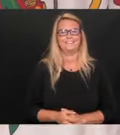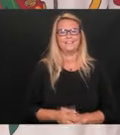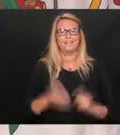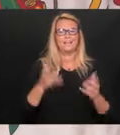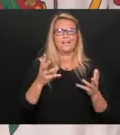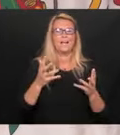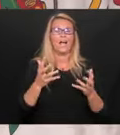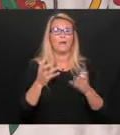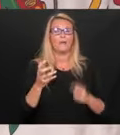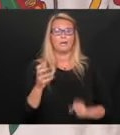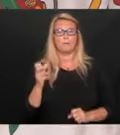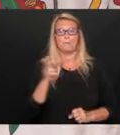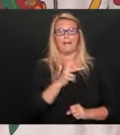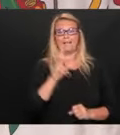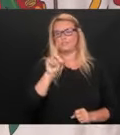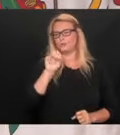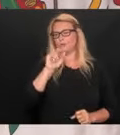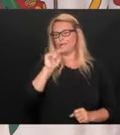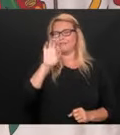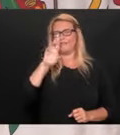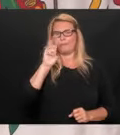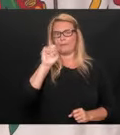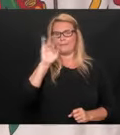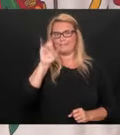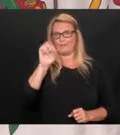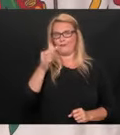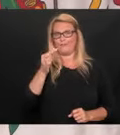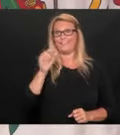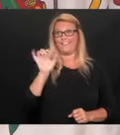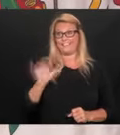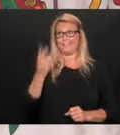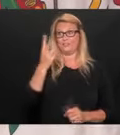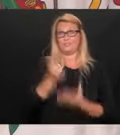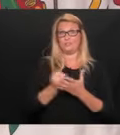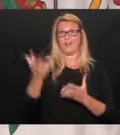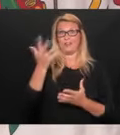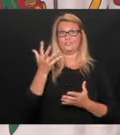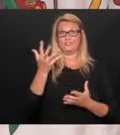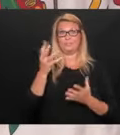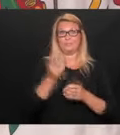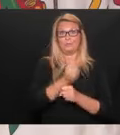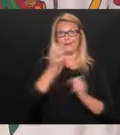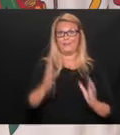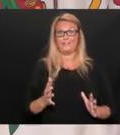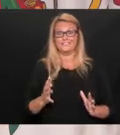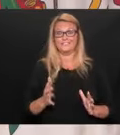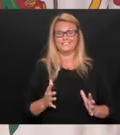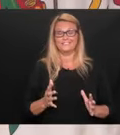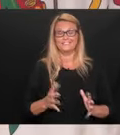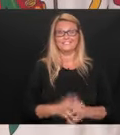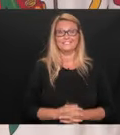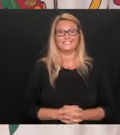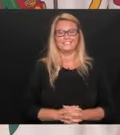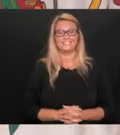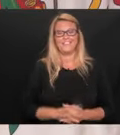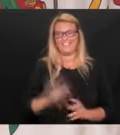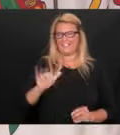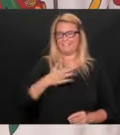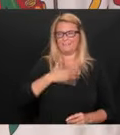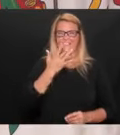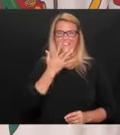back to our Do It for Baby Doll stuff. We had 2 scholarship winners because I always love this the most of all of it. One